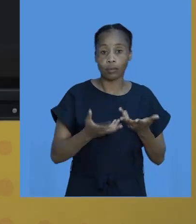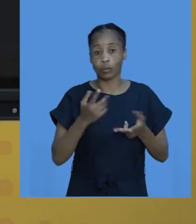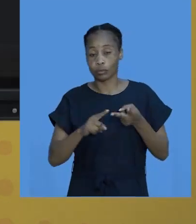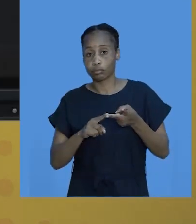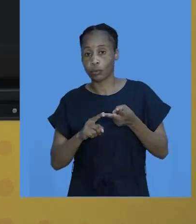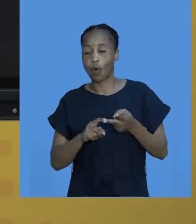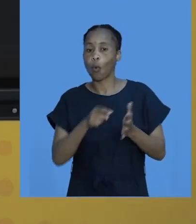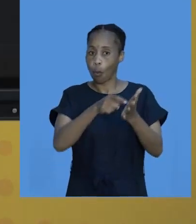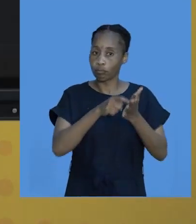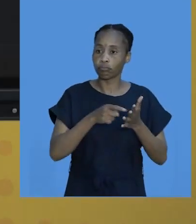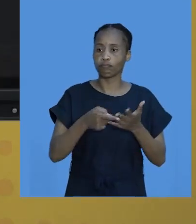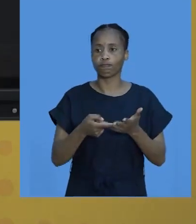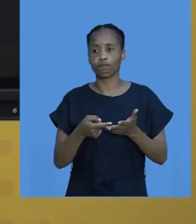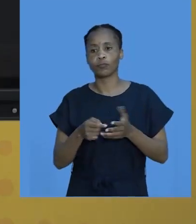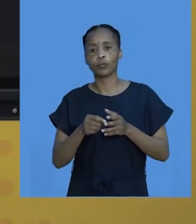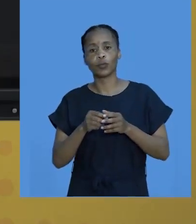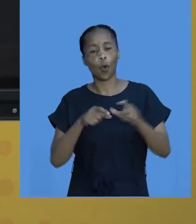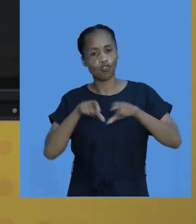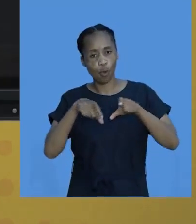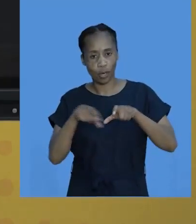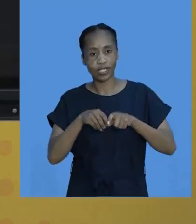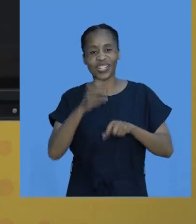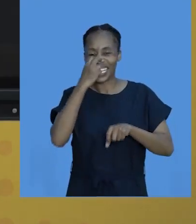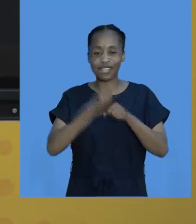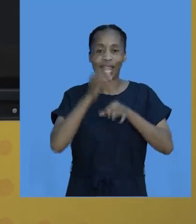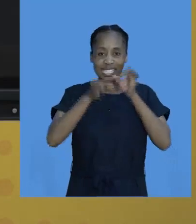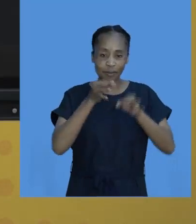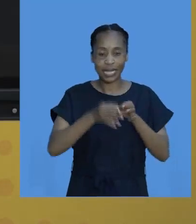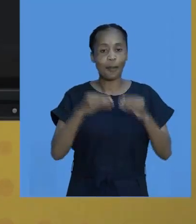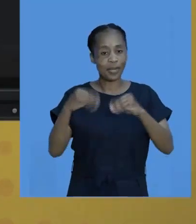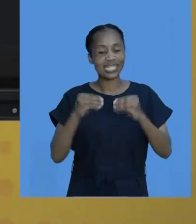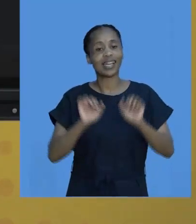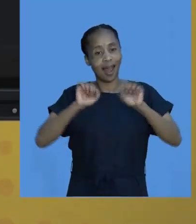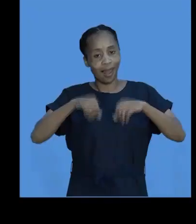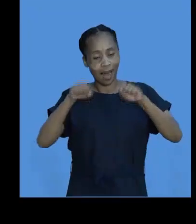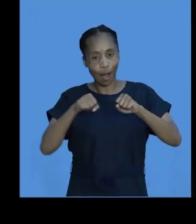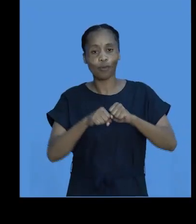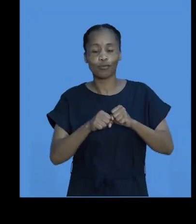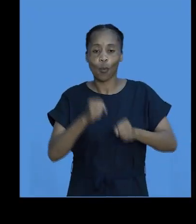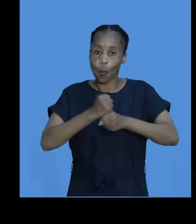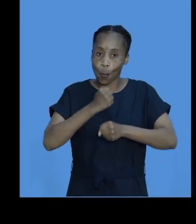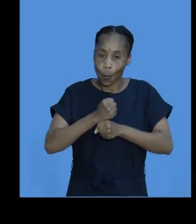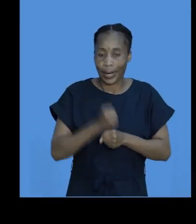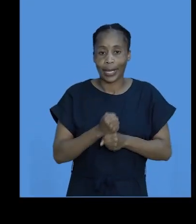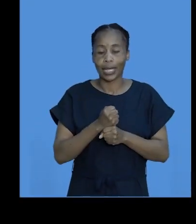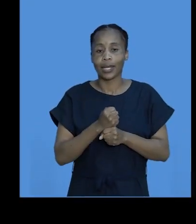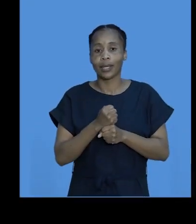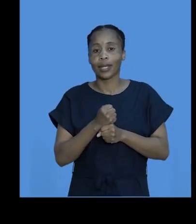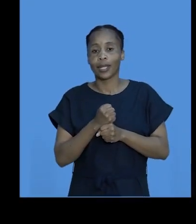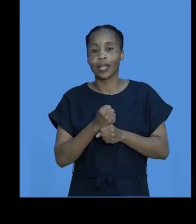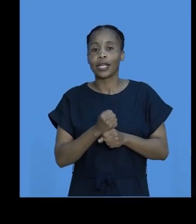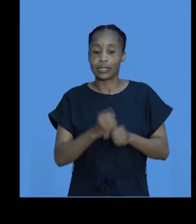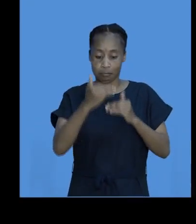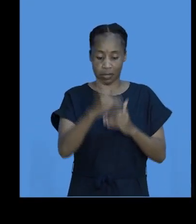you need to be able to specifically explain that businesses are only allowed to permit to a certain level. And if